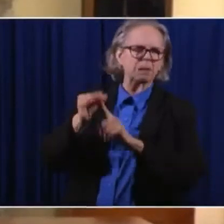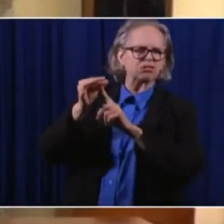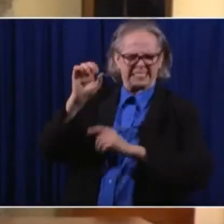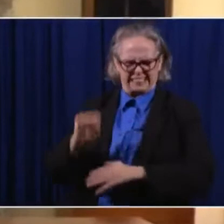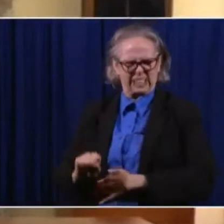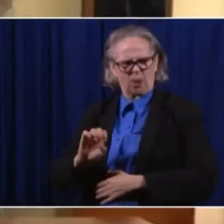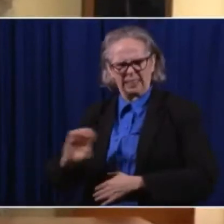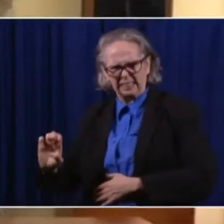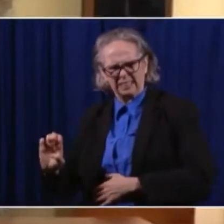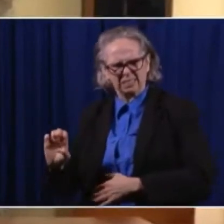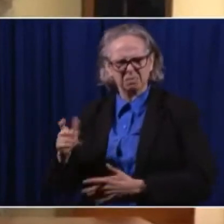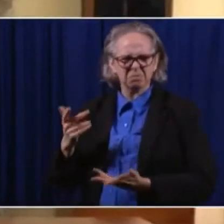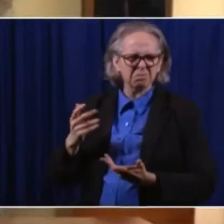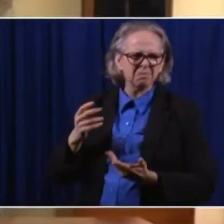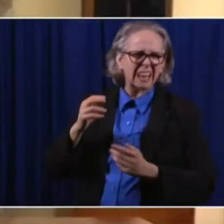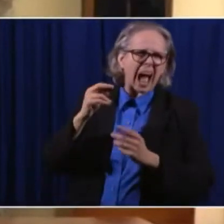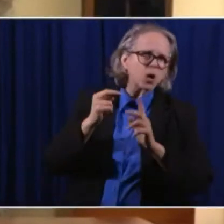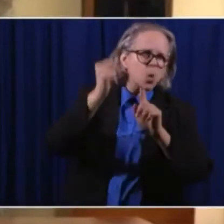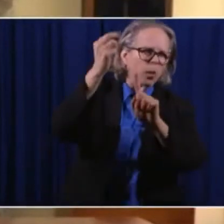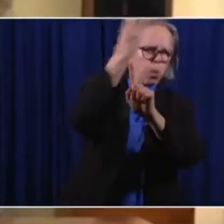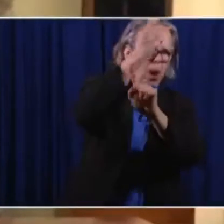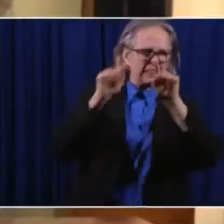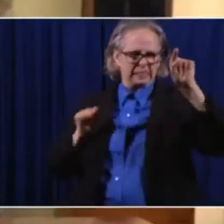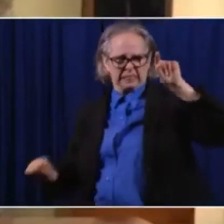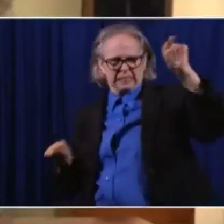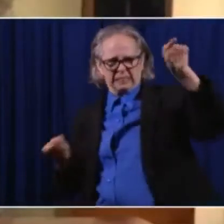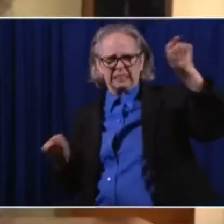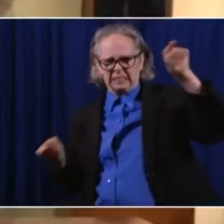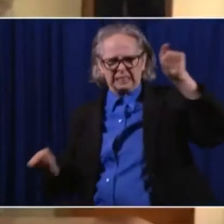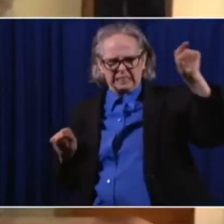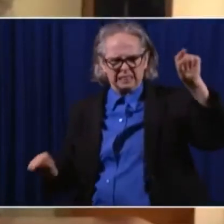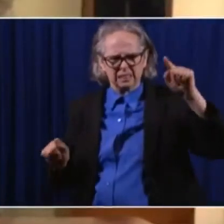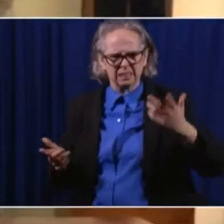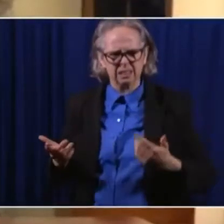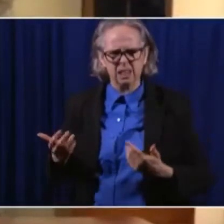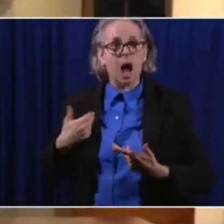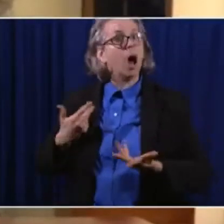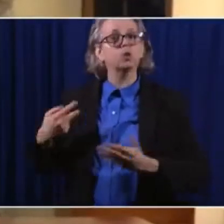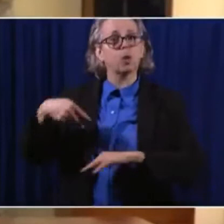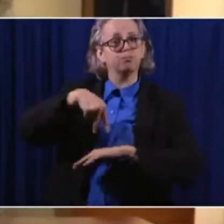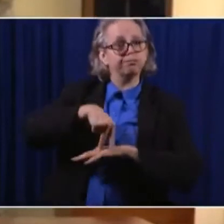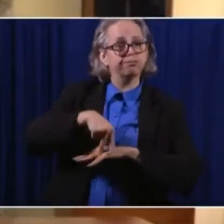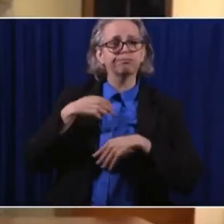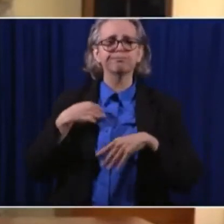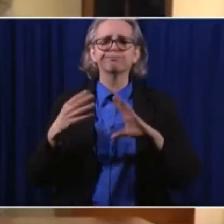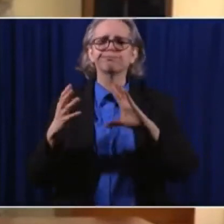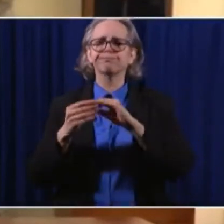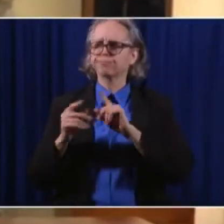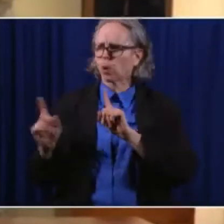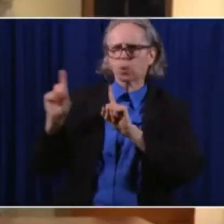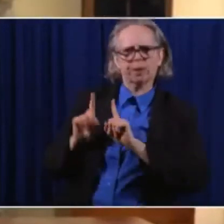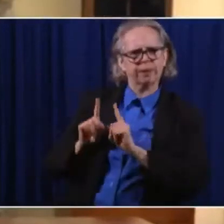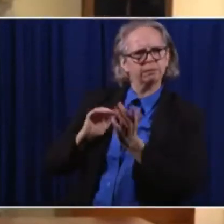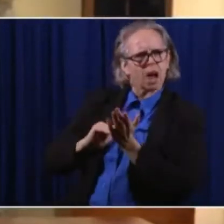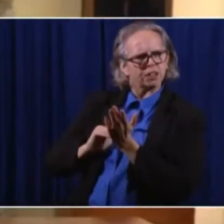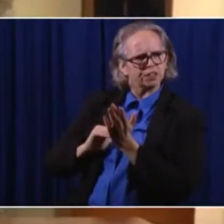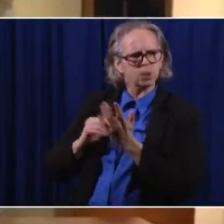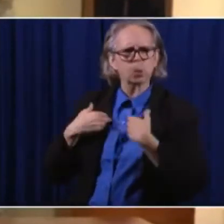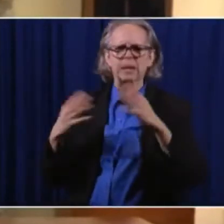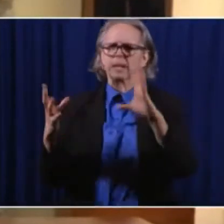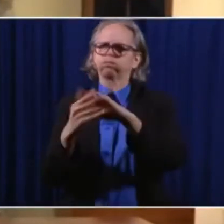part of Ohio. I had doctors with me at each stop, and each one of them described what they were seeing in their